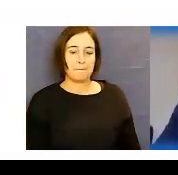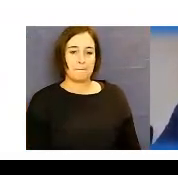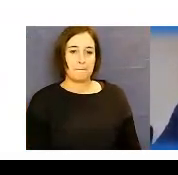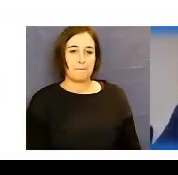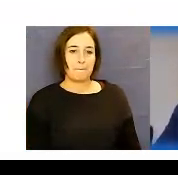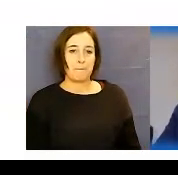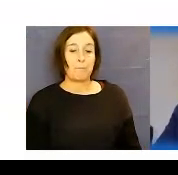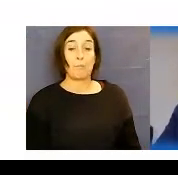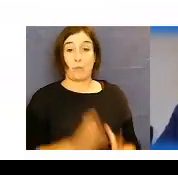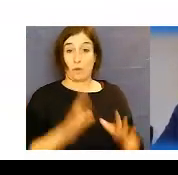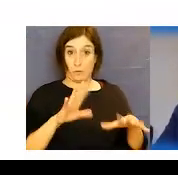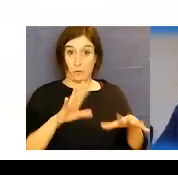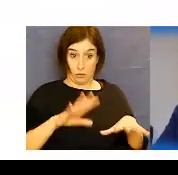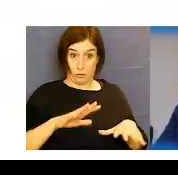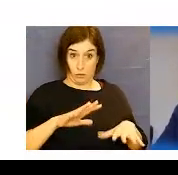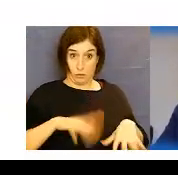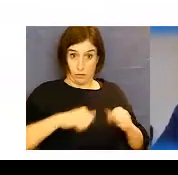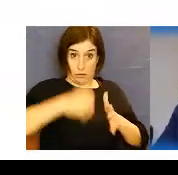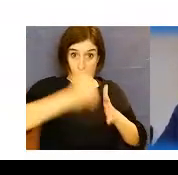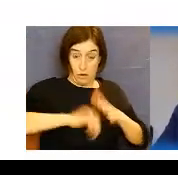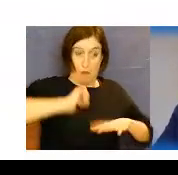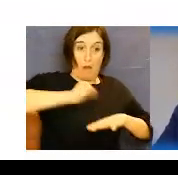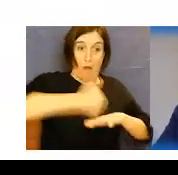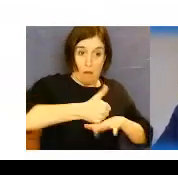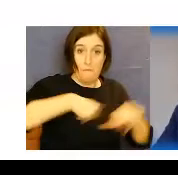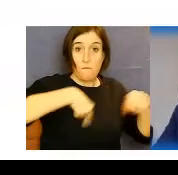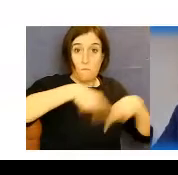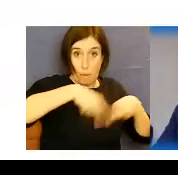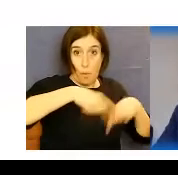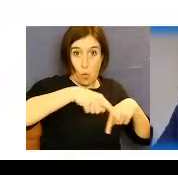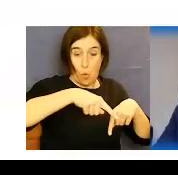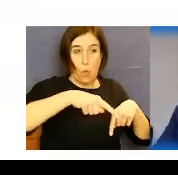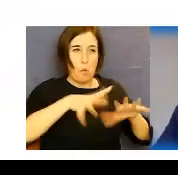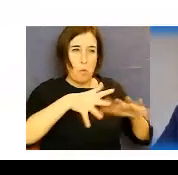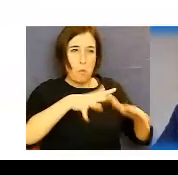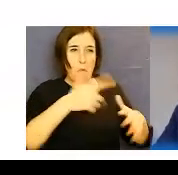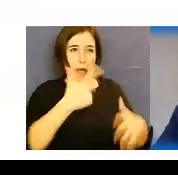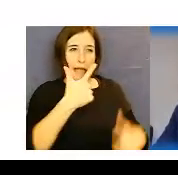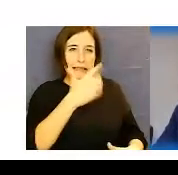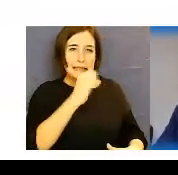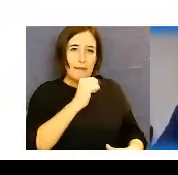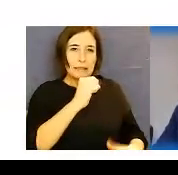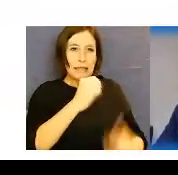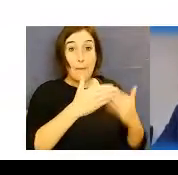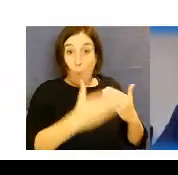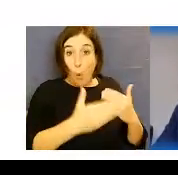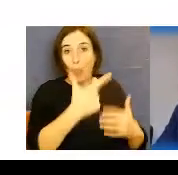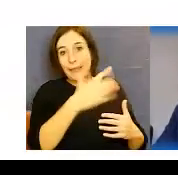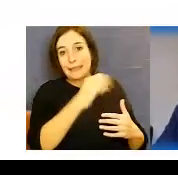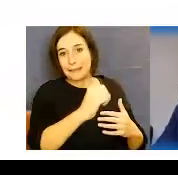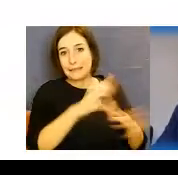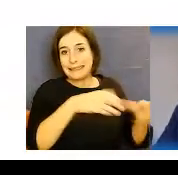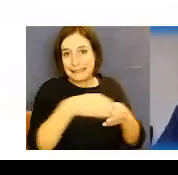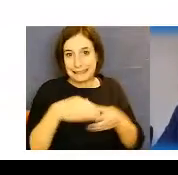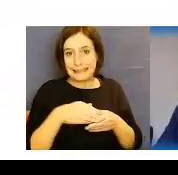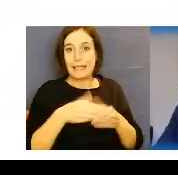initially we started off with football clubs. We developed probably about 70 plus teams in the Bedfordshire leagues, you know,